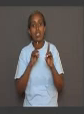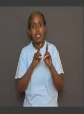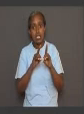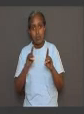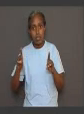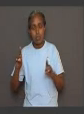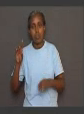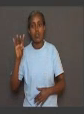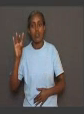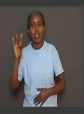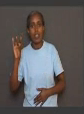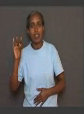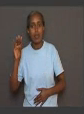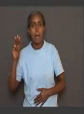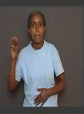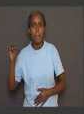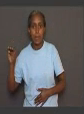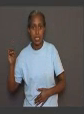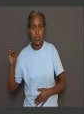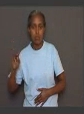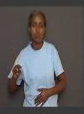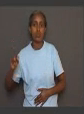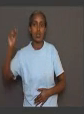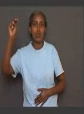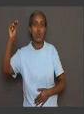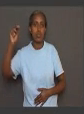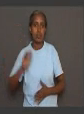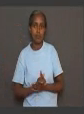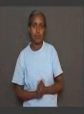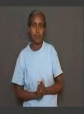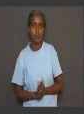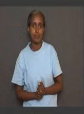of 8 meters to the north.